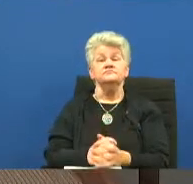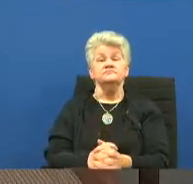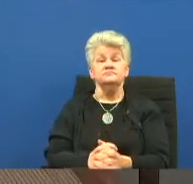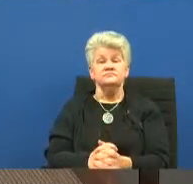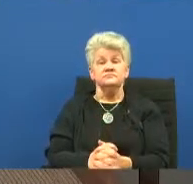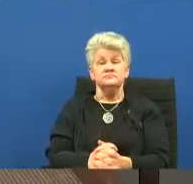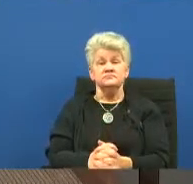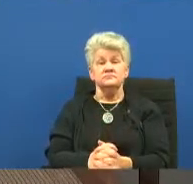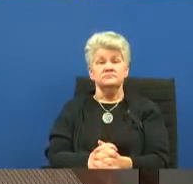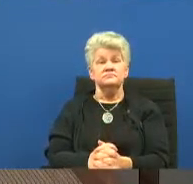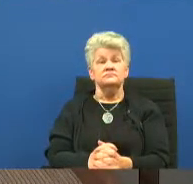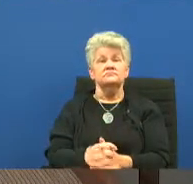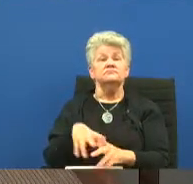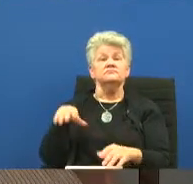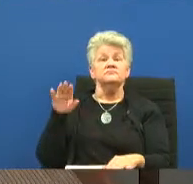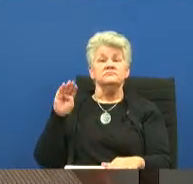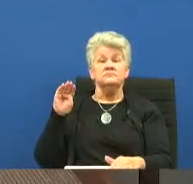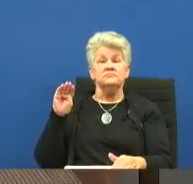Councilman Moak?